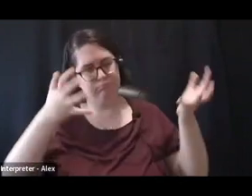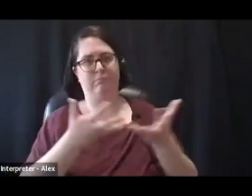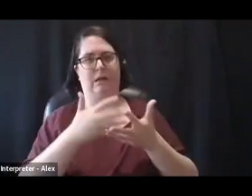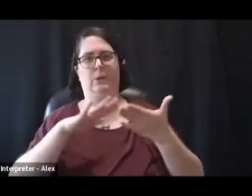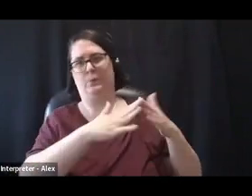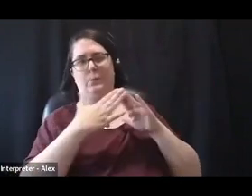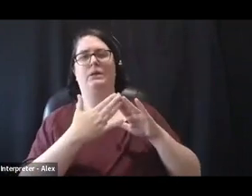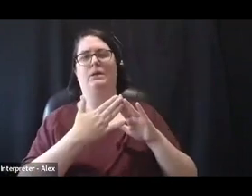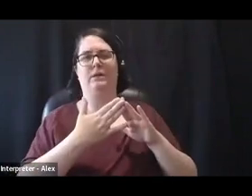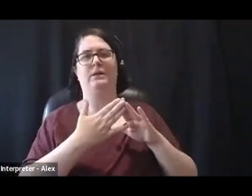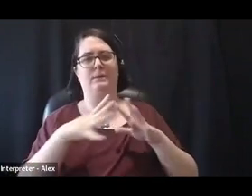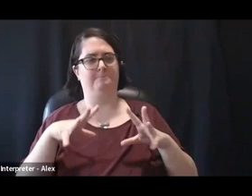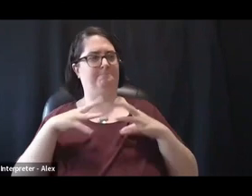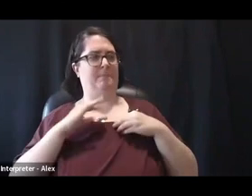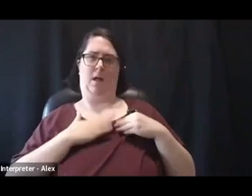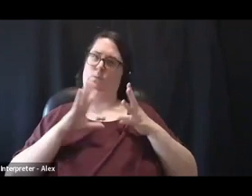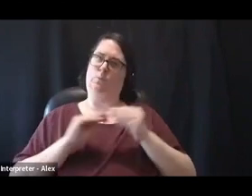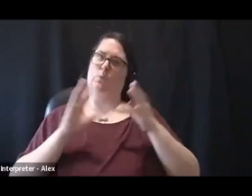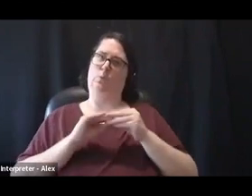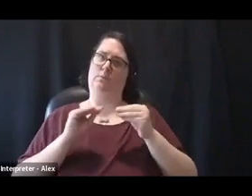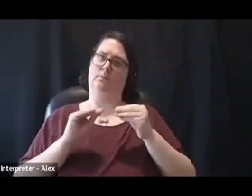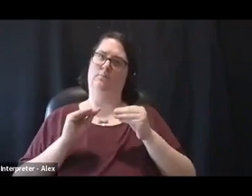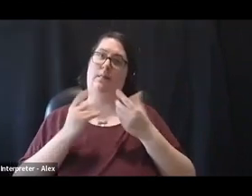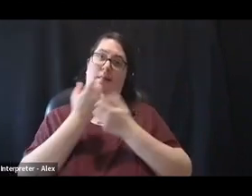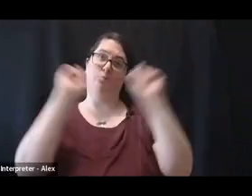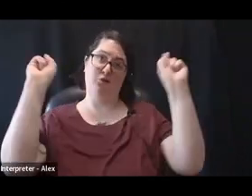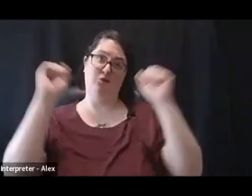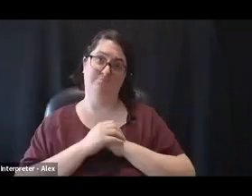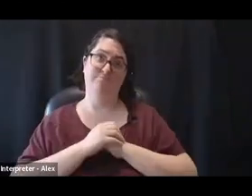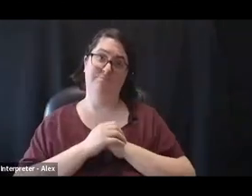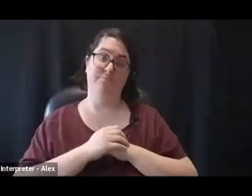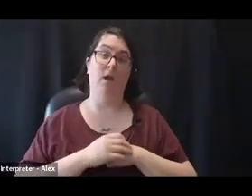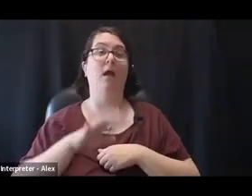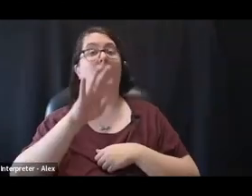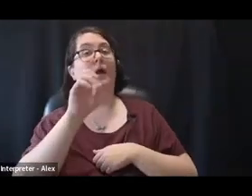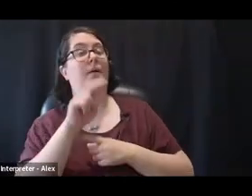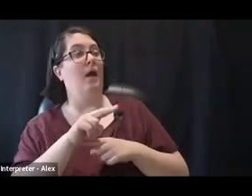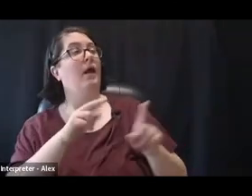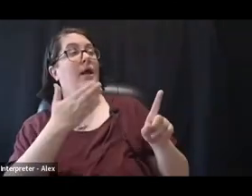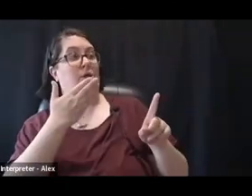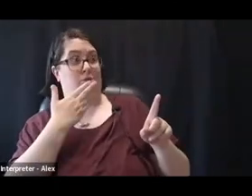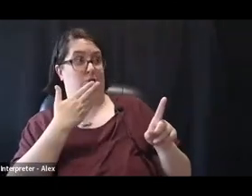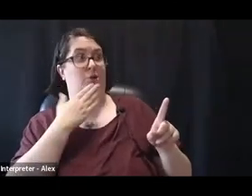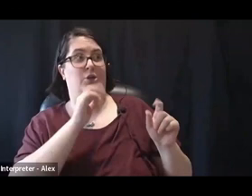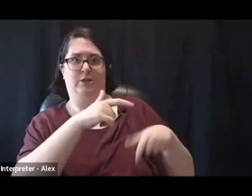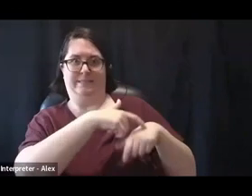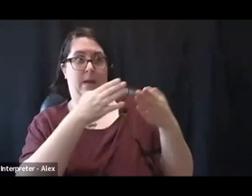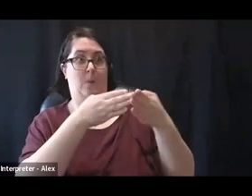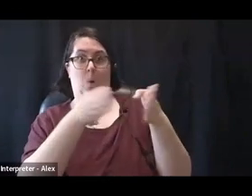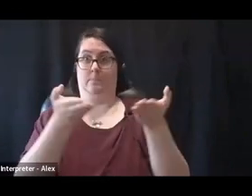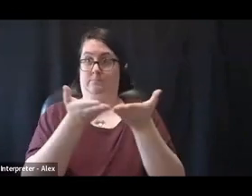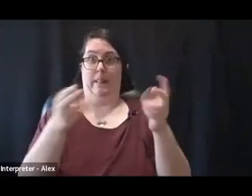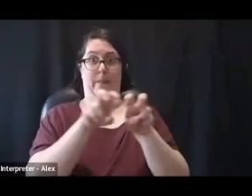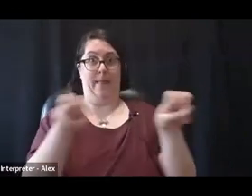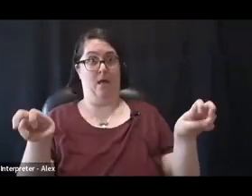collective liberation. Mm-hmm. And I think that would be an interesting way to open to the rest of our panel,